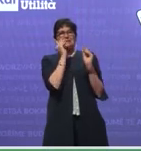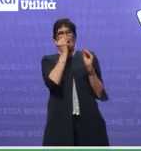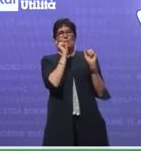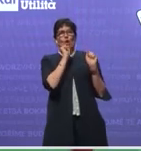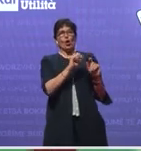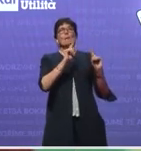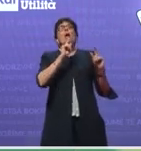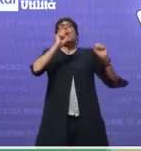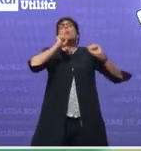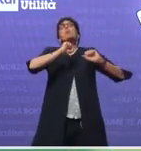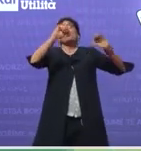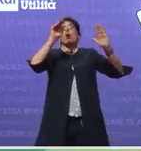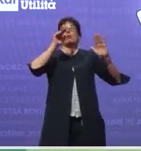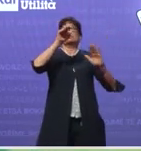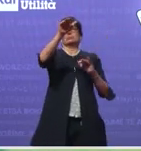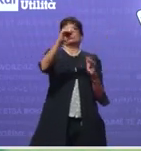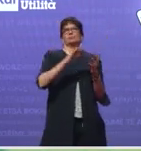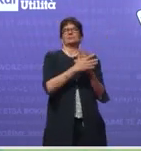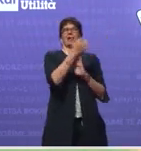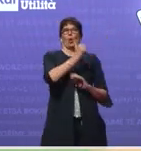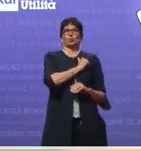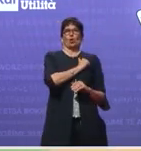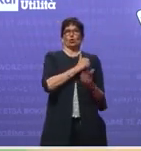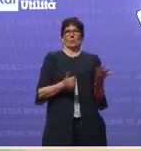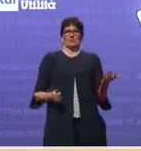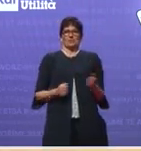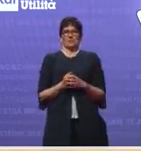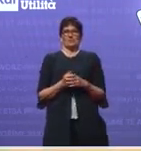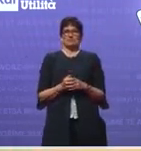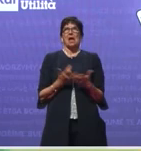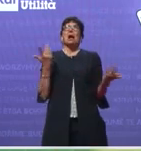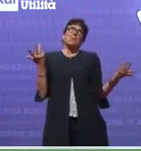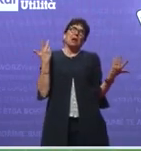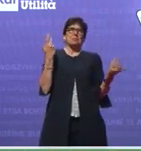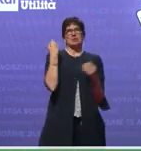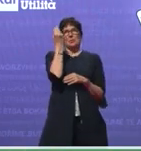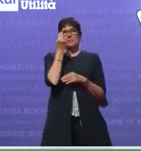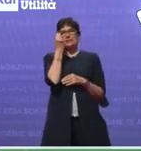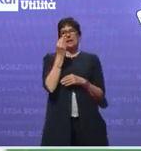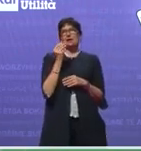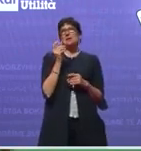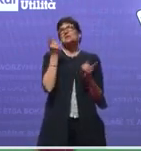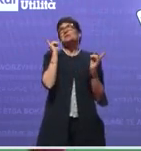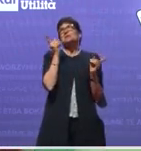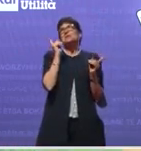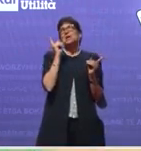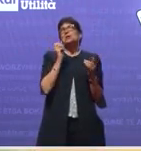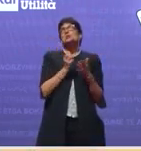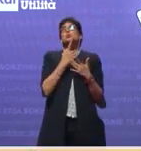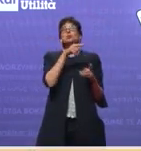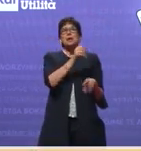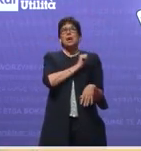what if? Just like science fiction writers ask that question, what if? What if machines become